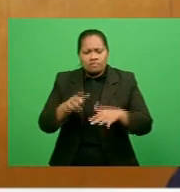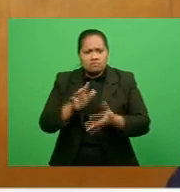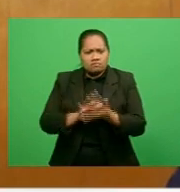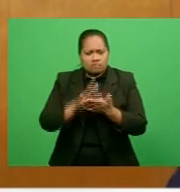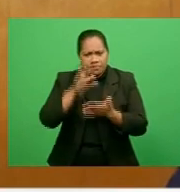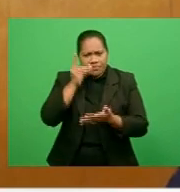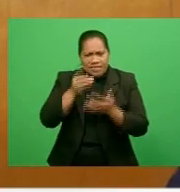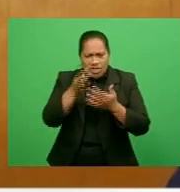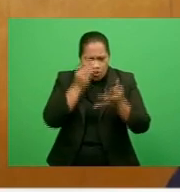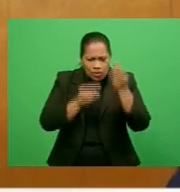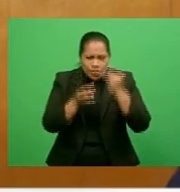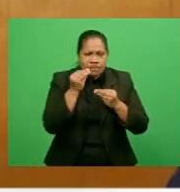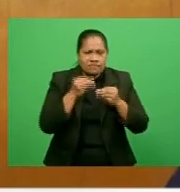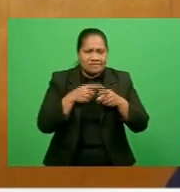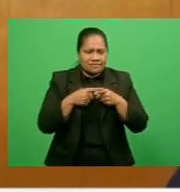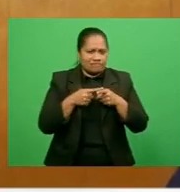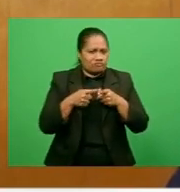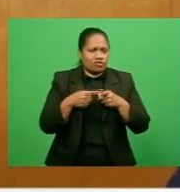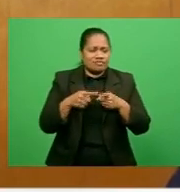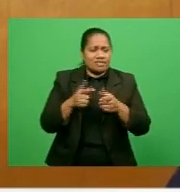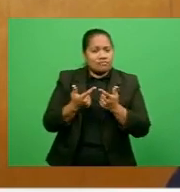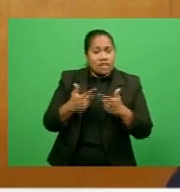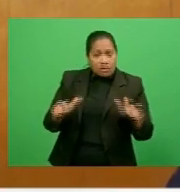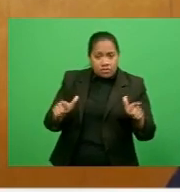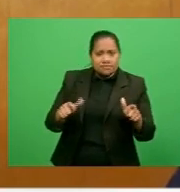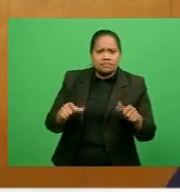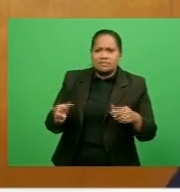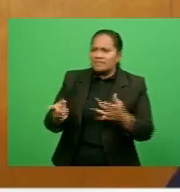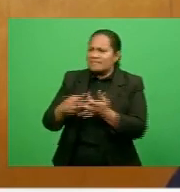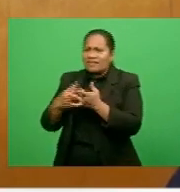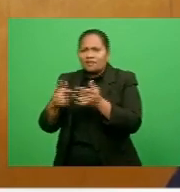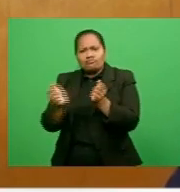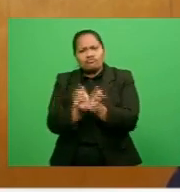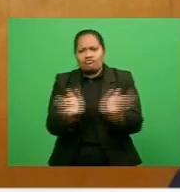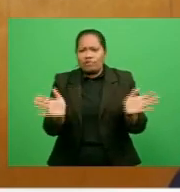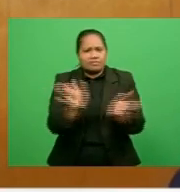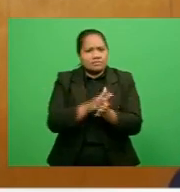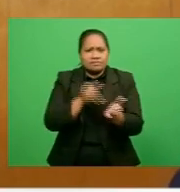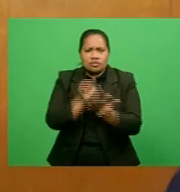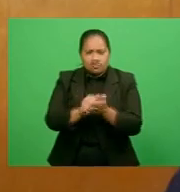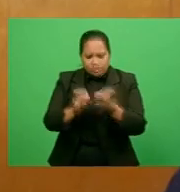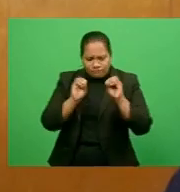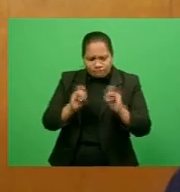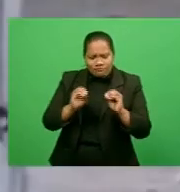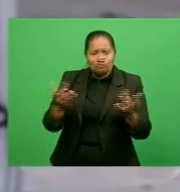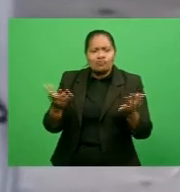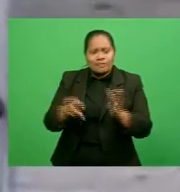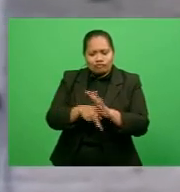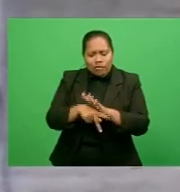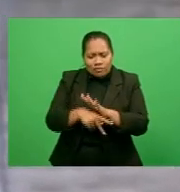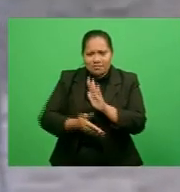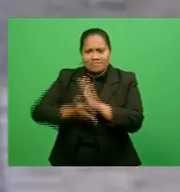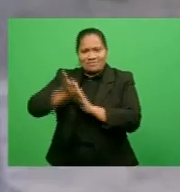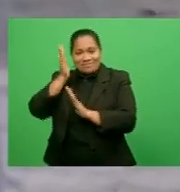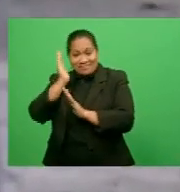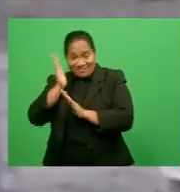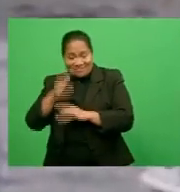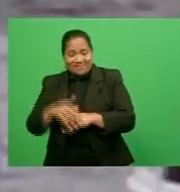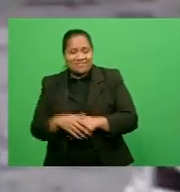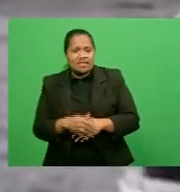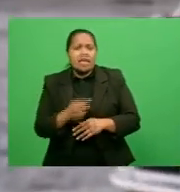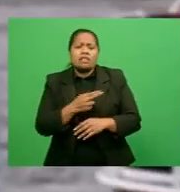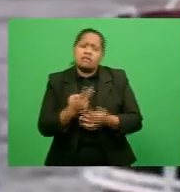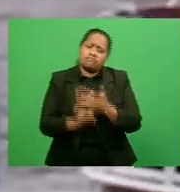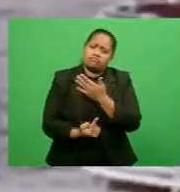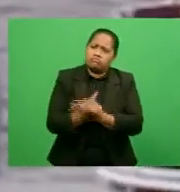The learning of English as a language, all other general subjects were taught in primary and secondary schools. Then we